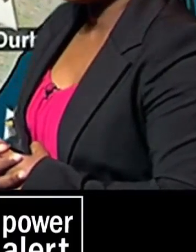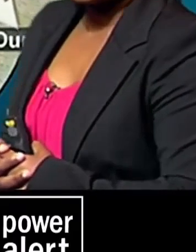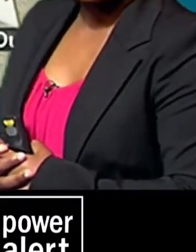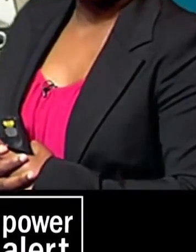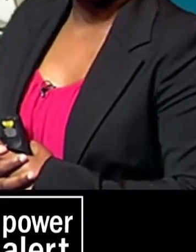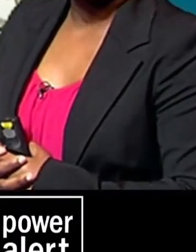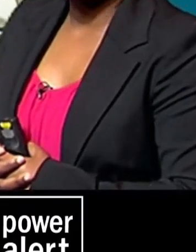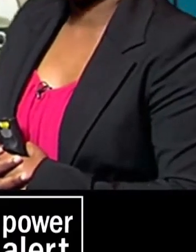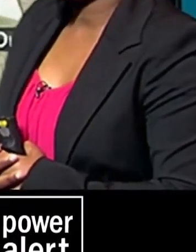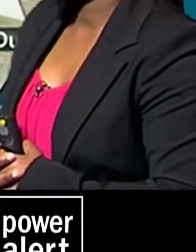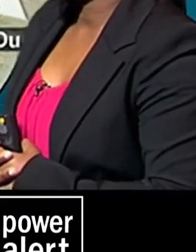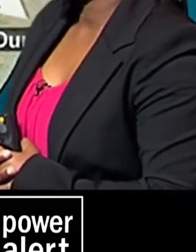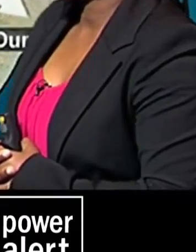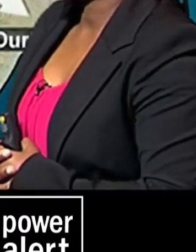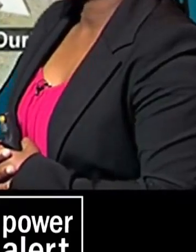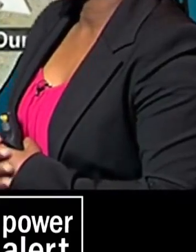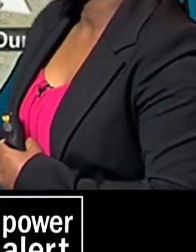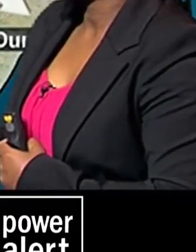people.